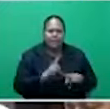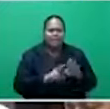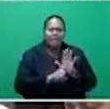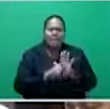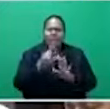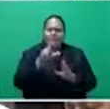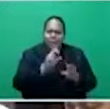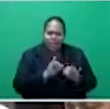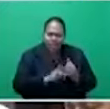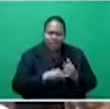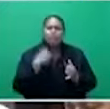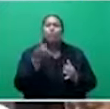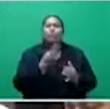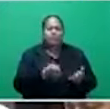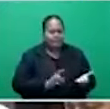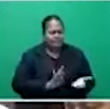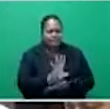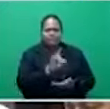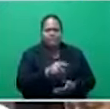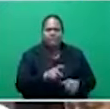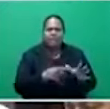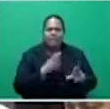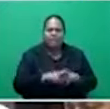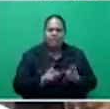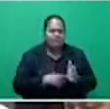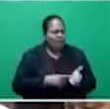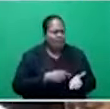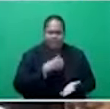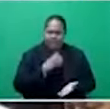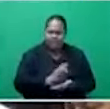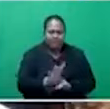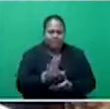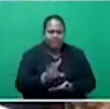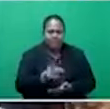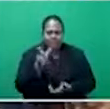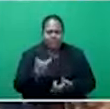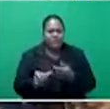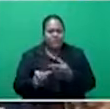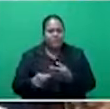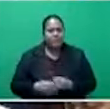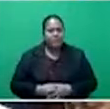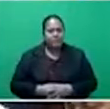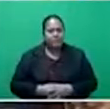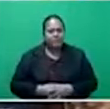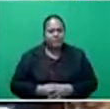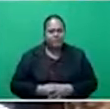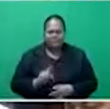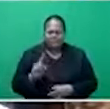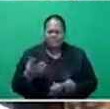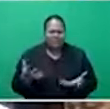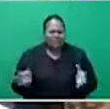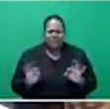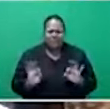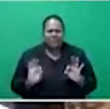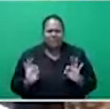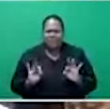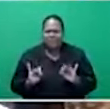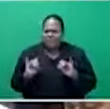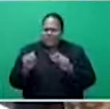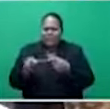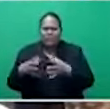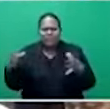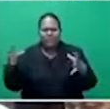need to understand what is happening. And the management of that is nothing peculiar. There is nothing sinister. AFL